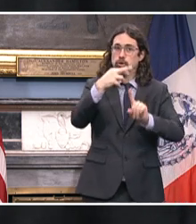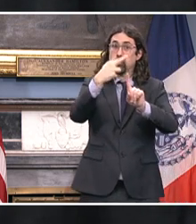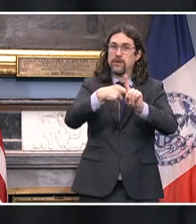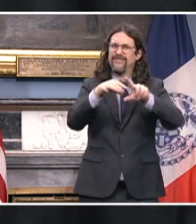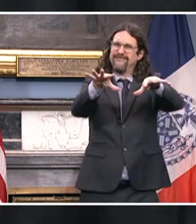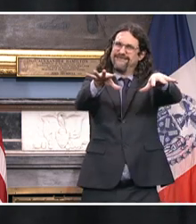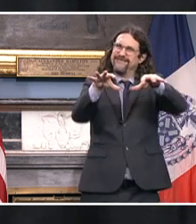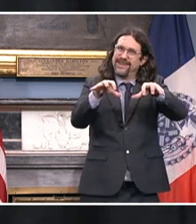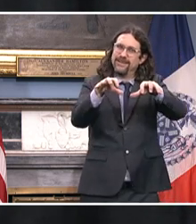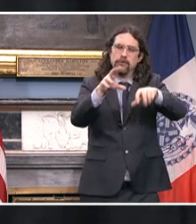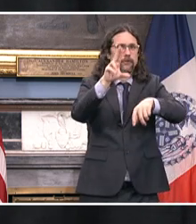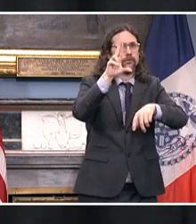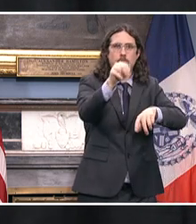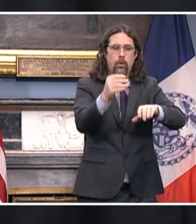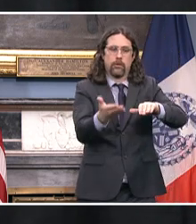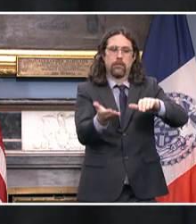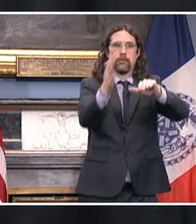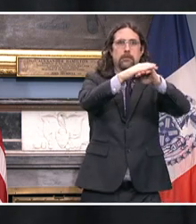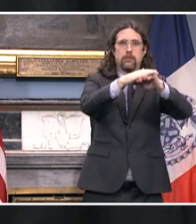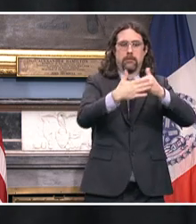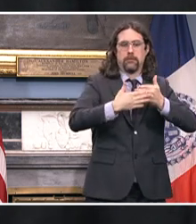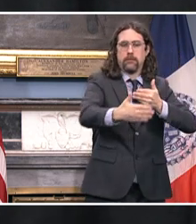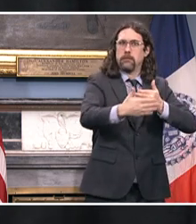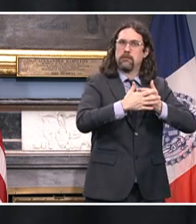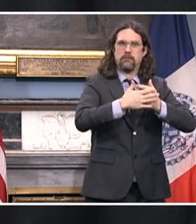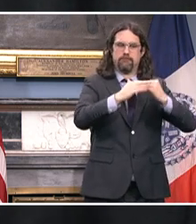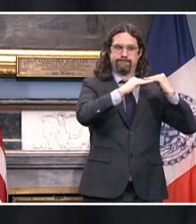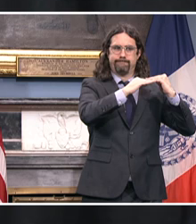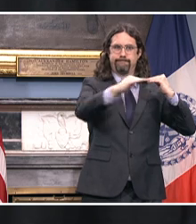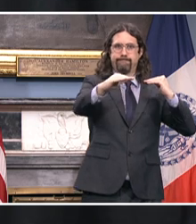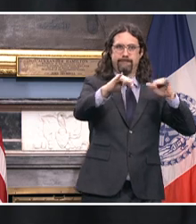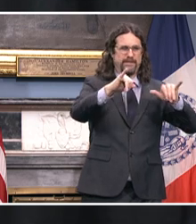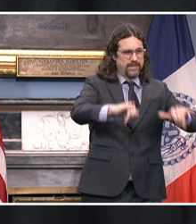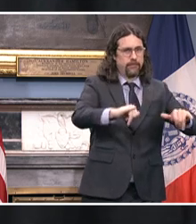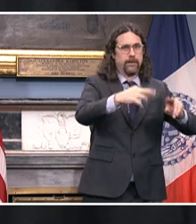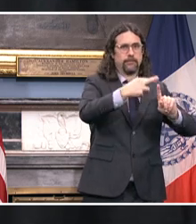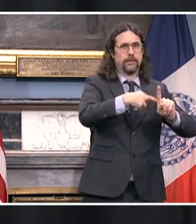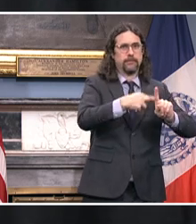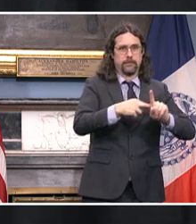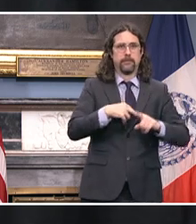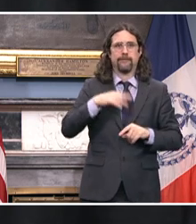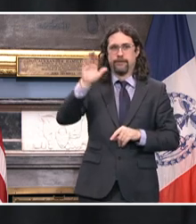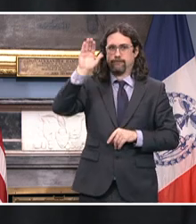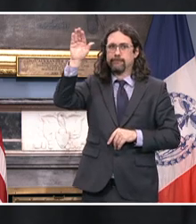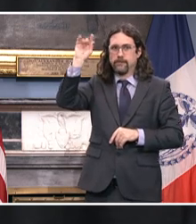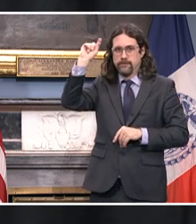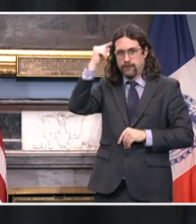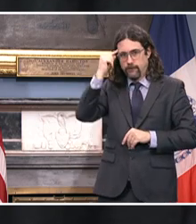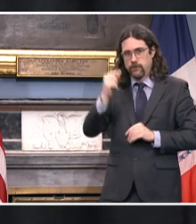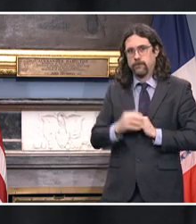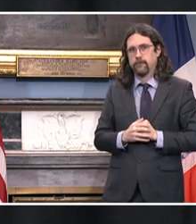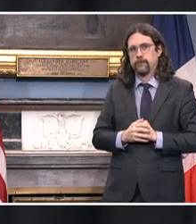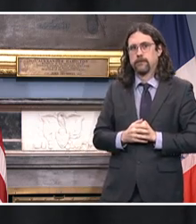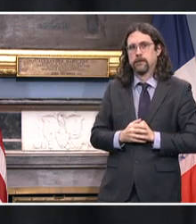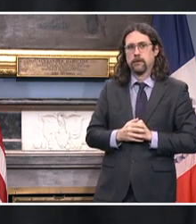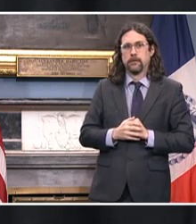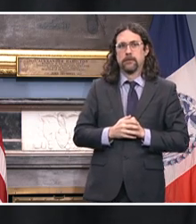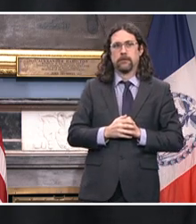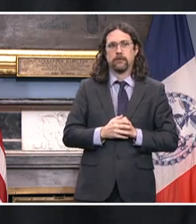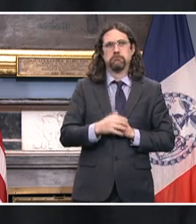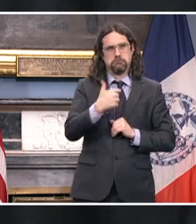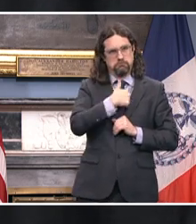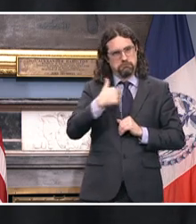that we will proceed with the rent guidelines board process. We'll do it all remotely. We'll do it quickly in the coming weeks.